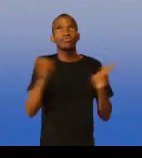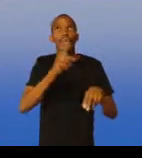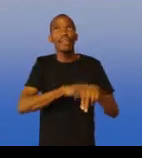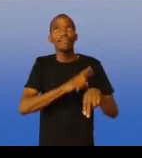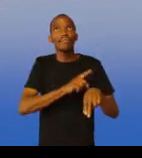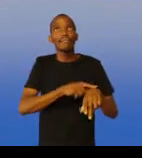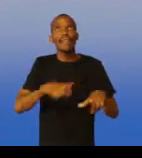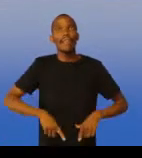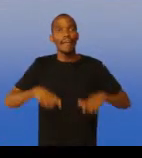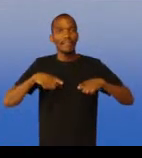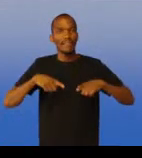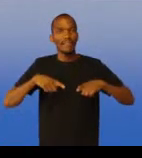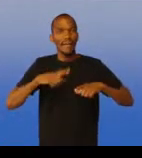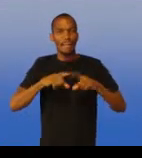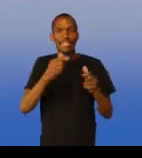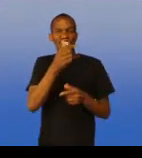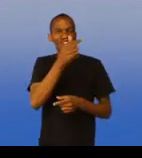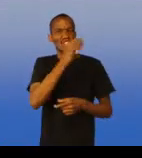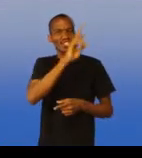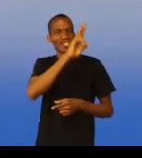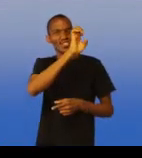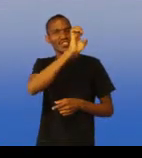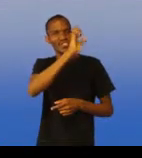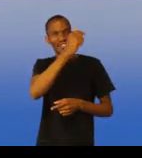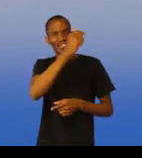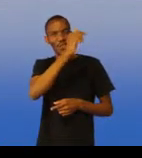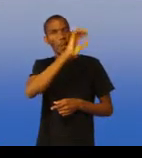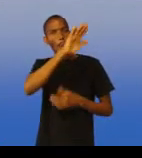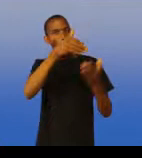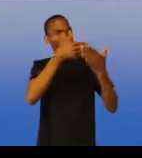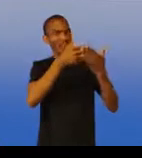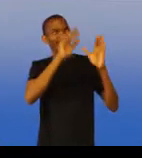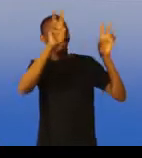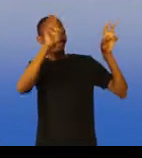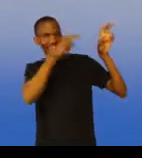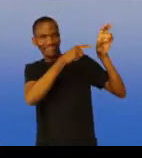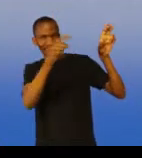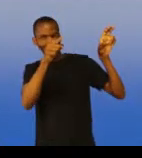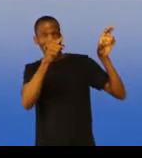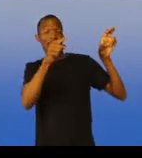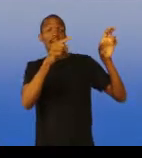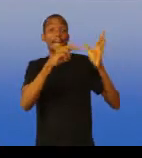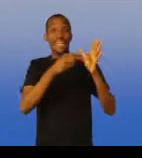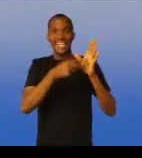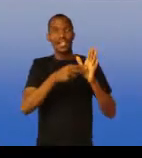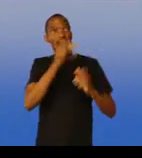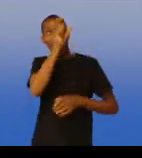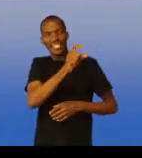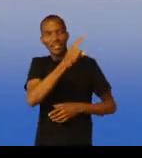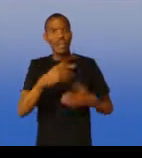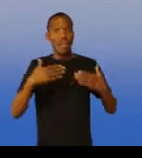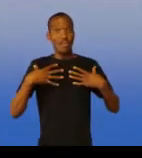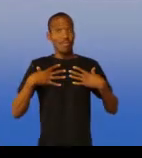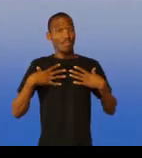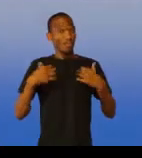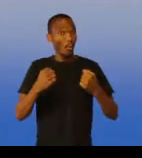But with Treat All, an individual, because somebody gets diagnosed while they're still healthy, they're still able